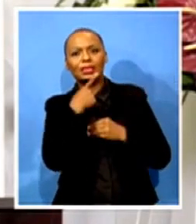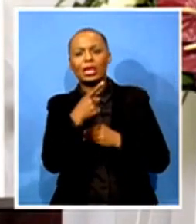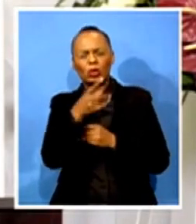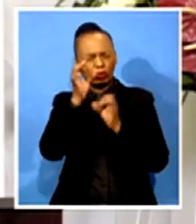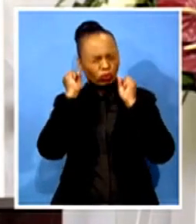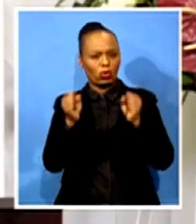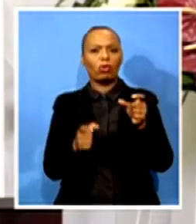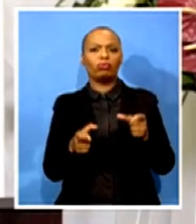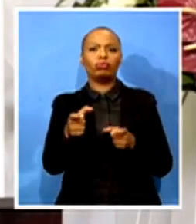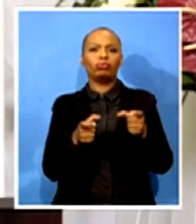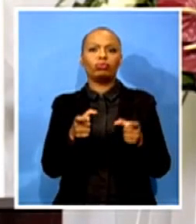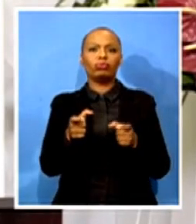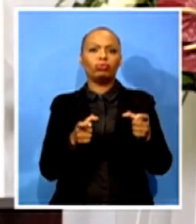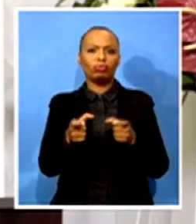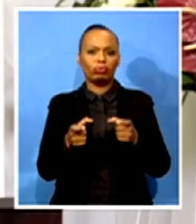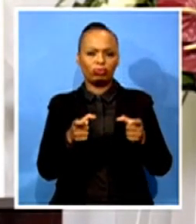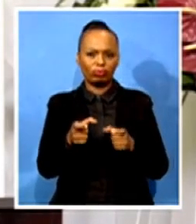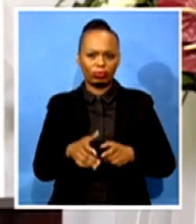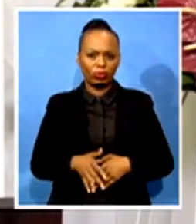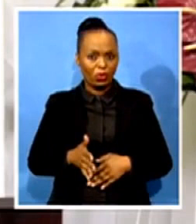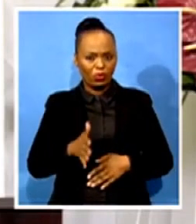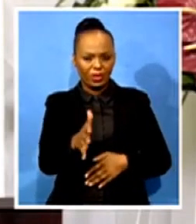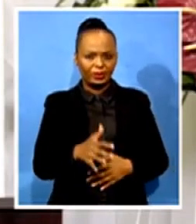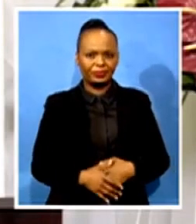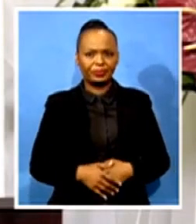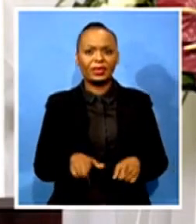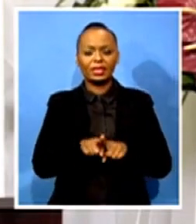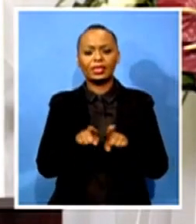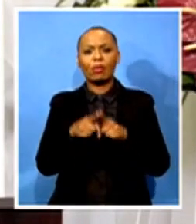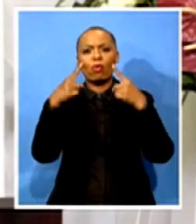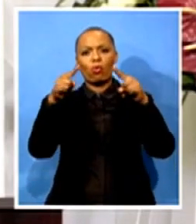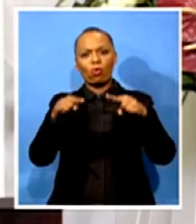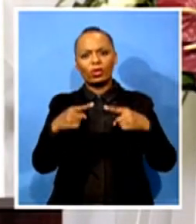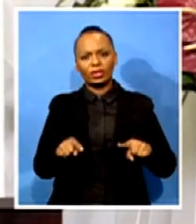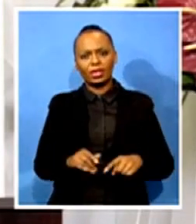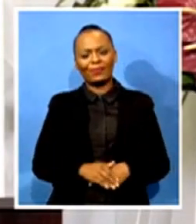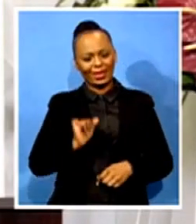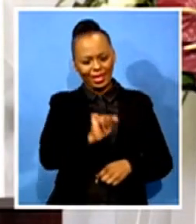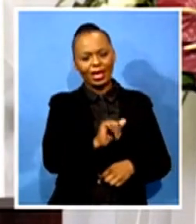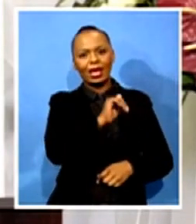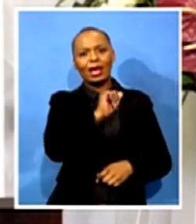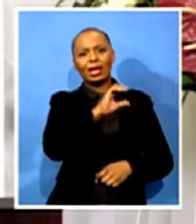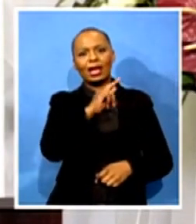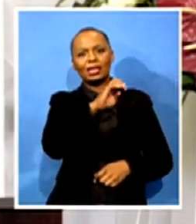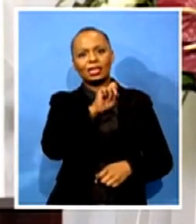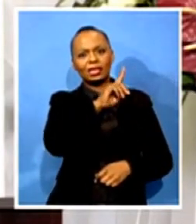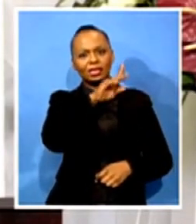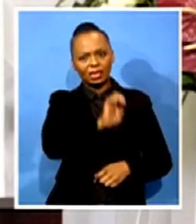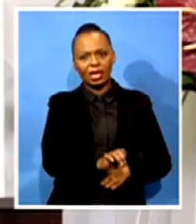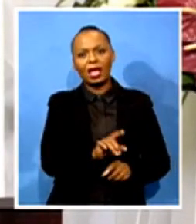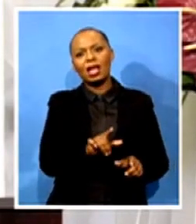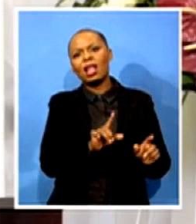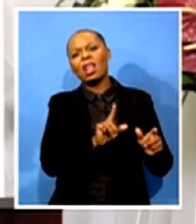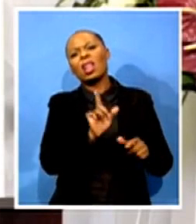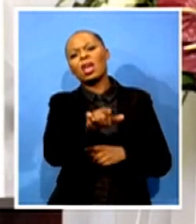Sasinama auditors or Castledine and Castledine. Later on, some move to Maharaj, and I think our